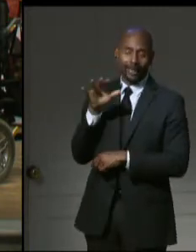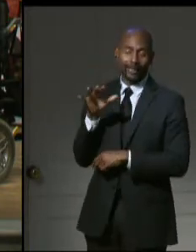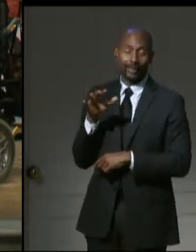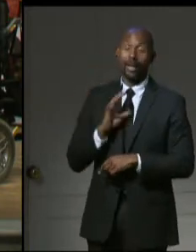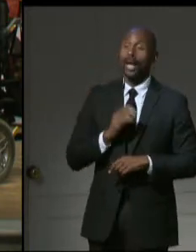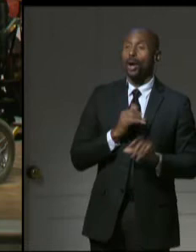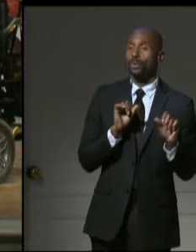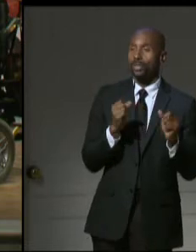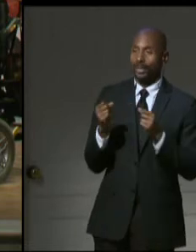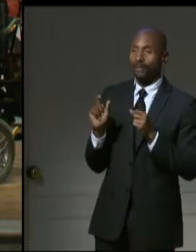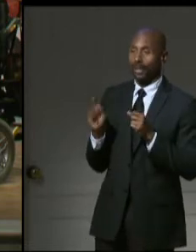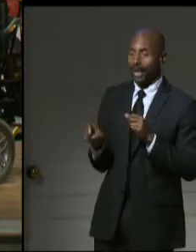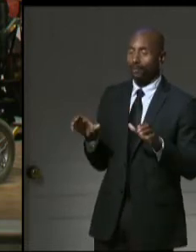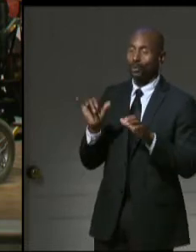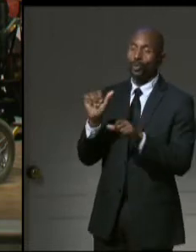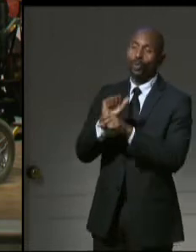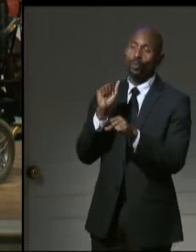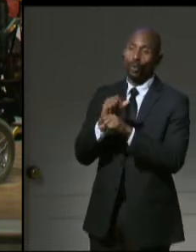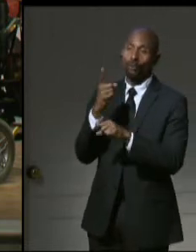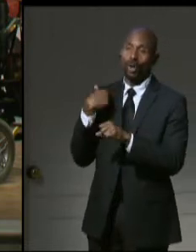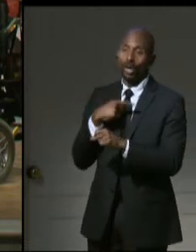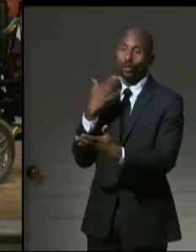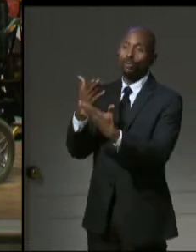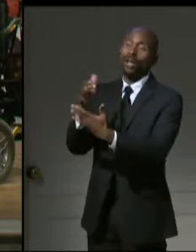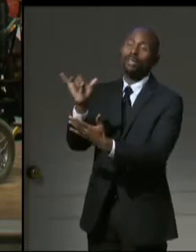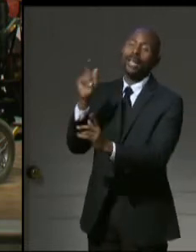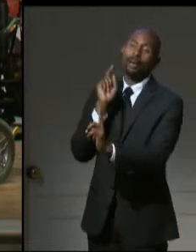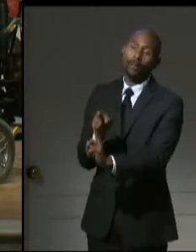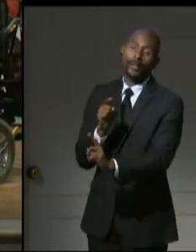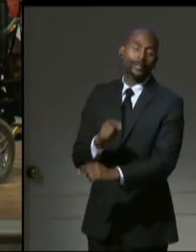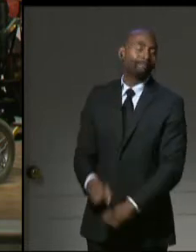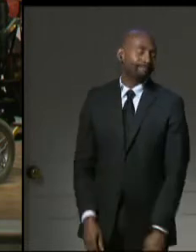keep doing in order to get us there.